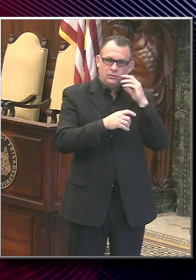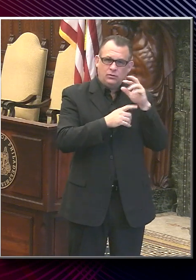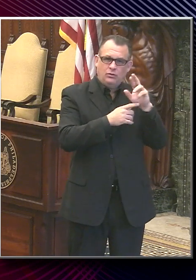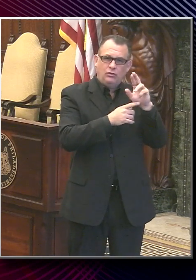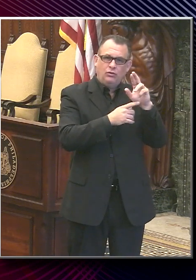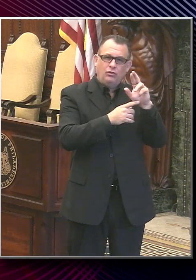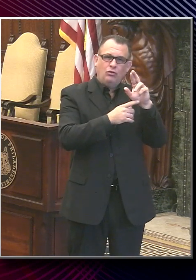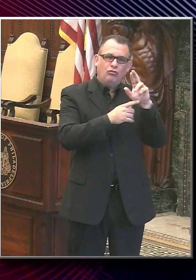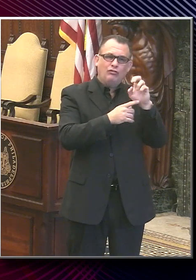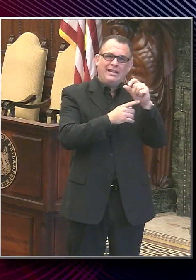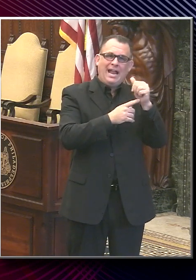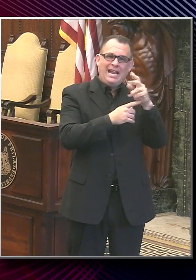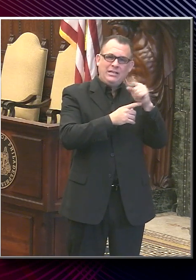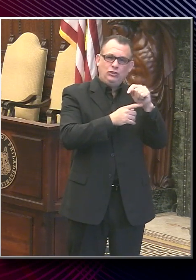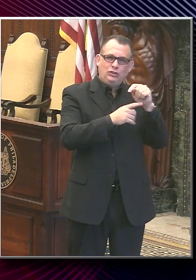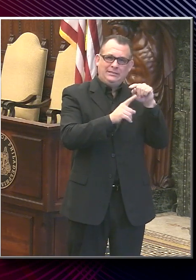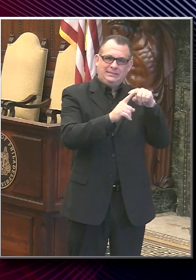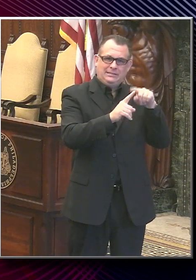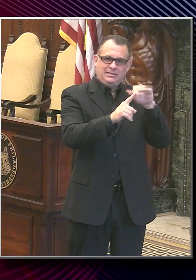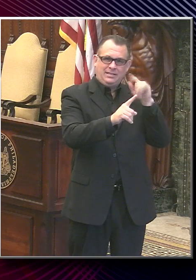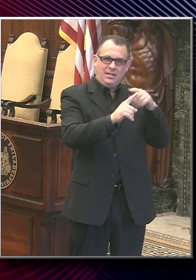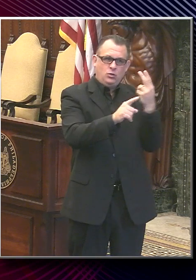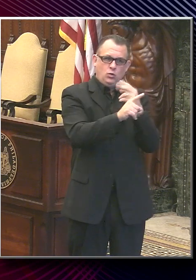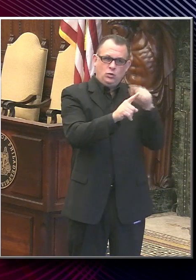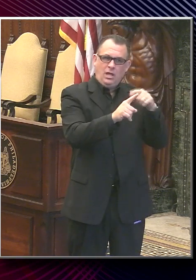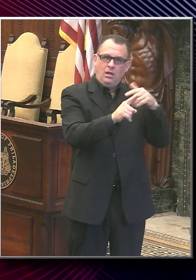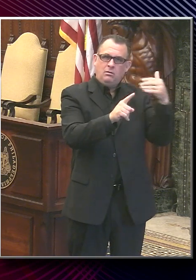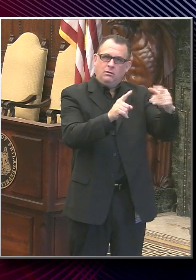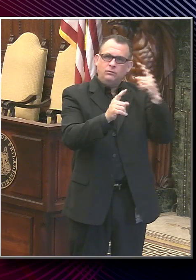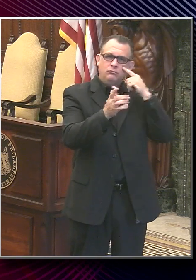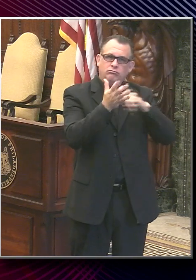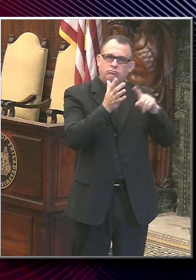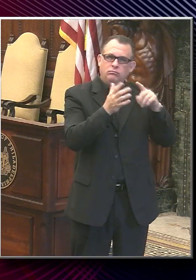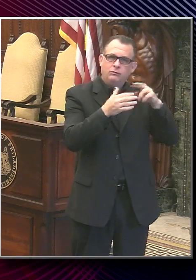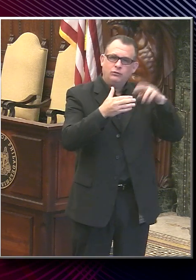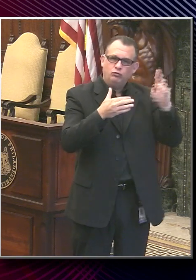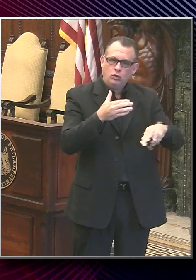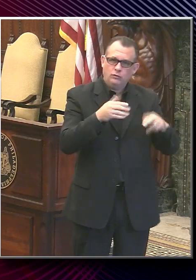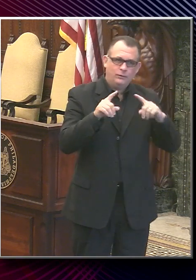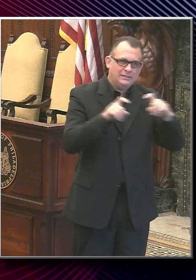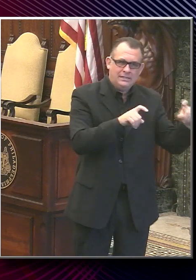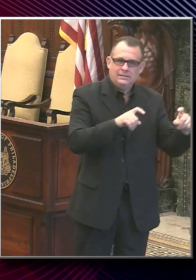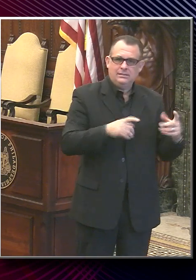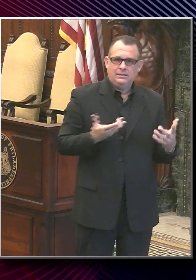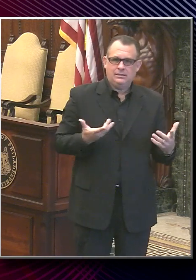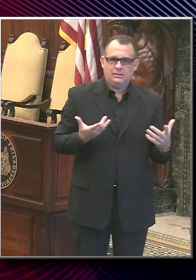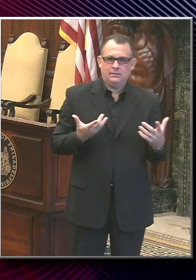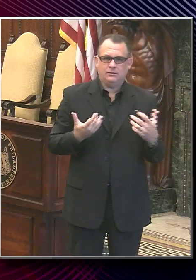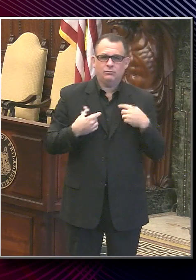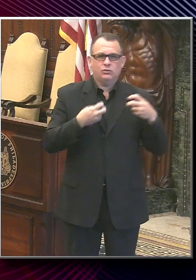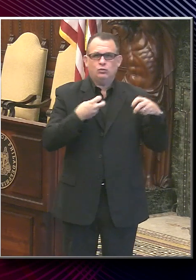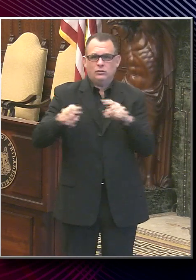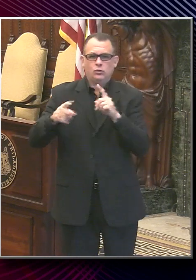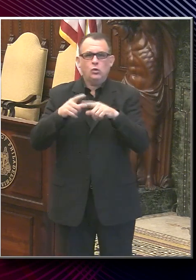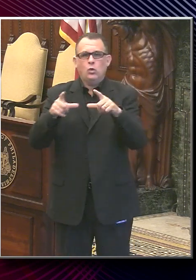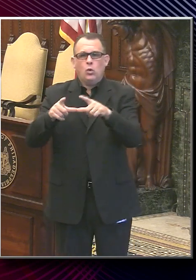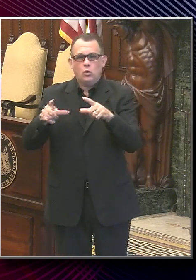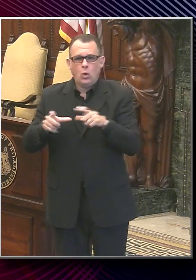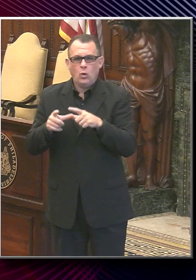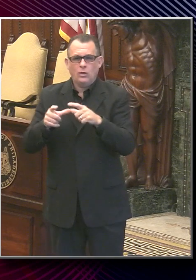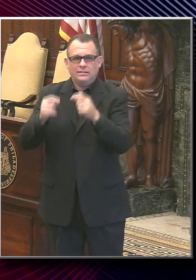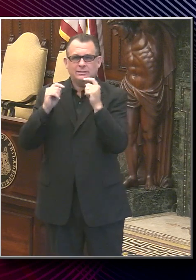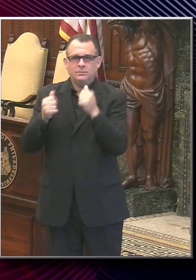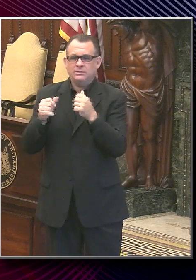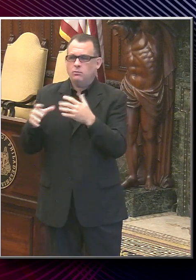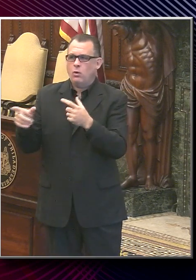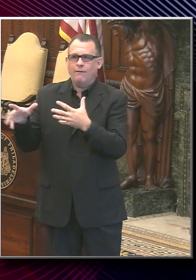a limit there, but we are trying to redirect to some non-hospital laboratories that are in the local area that can do the test more quickly. It's a more